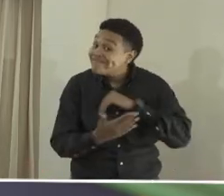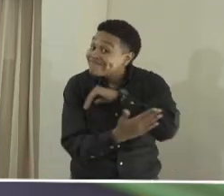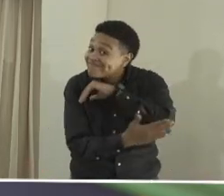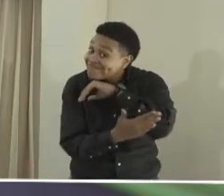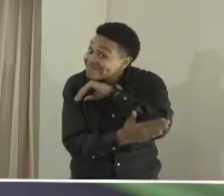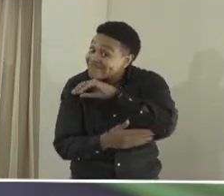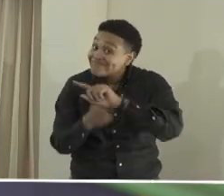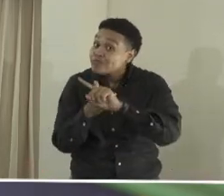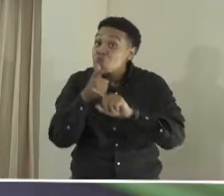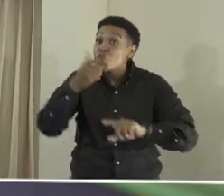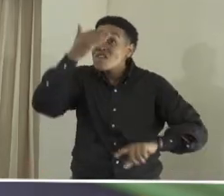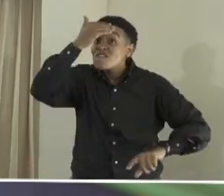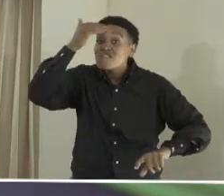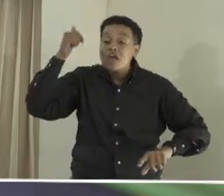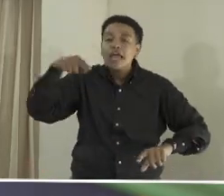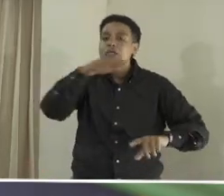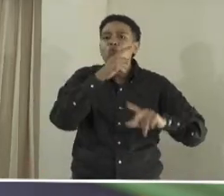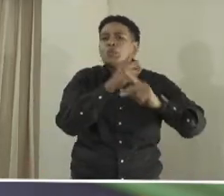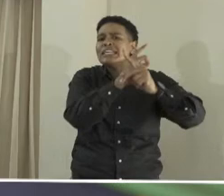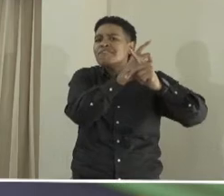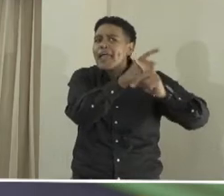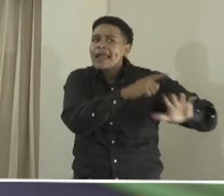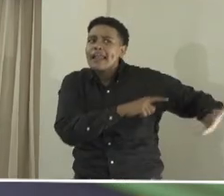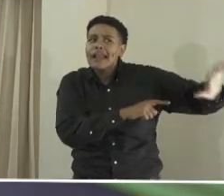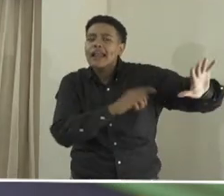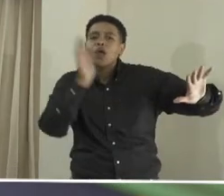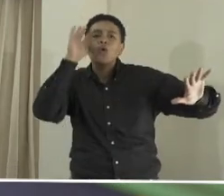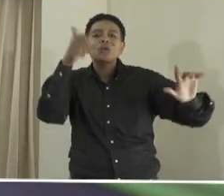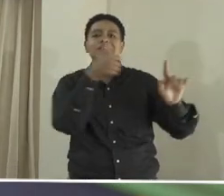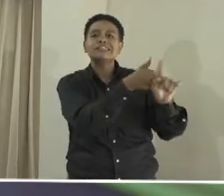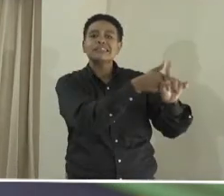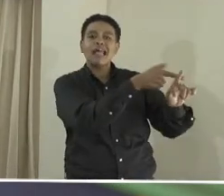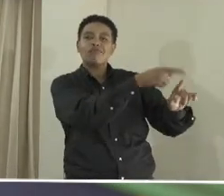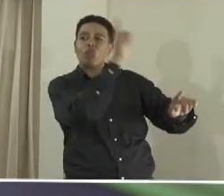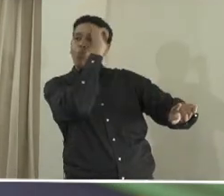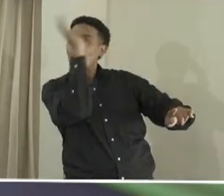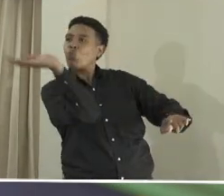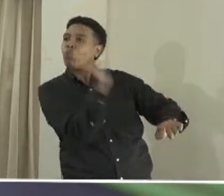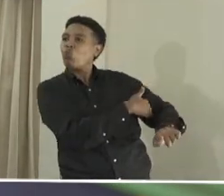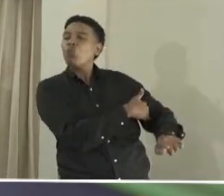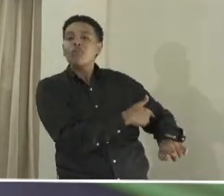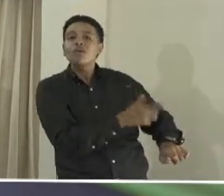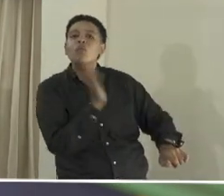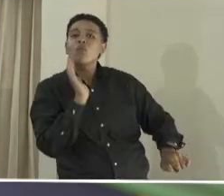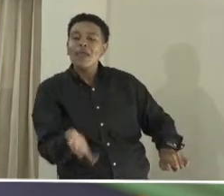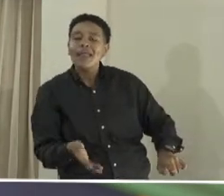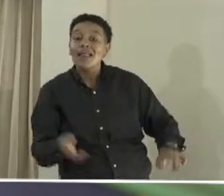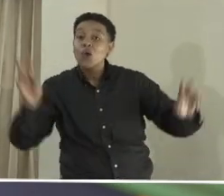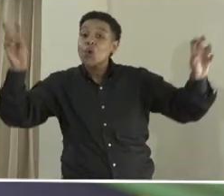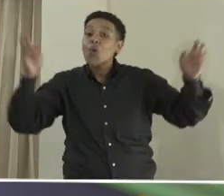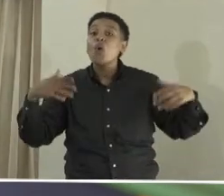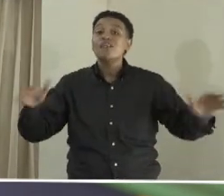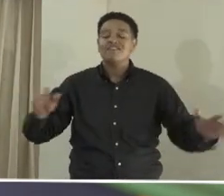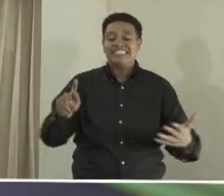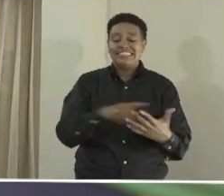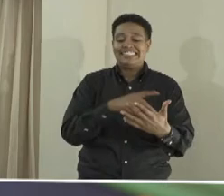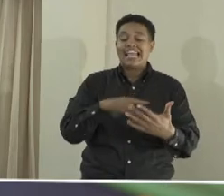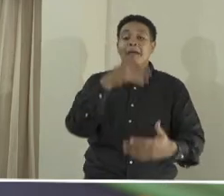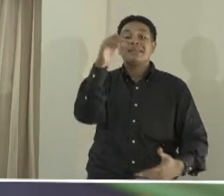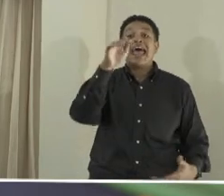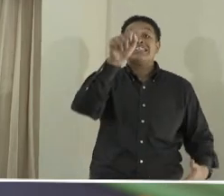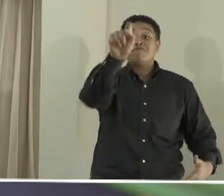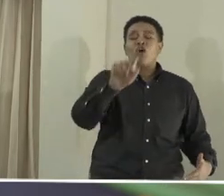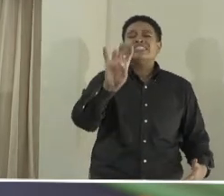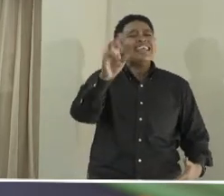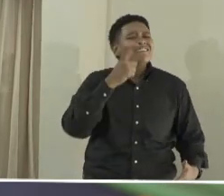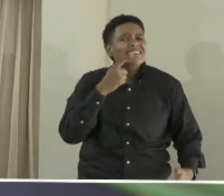which forgets its defenders will itself be forgotten." End of quote. Psalm 19 verse 7